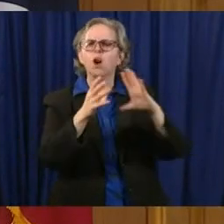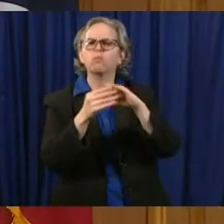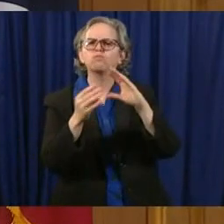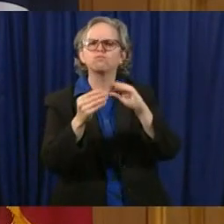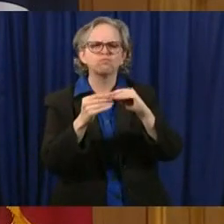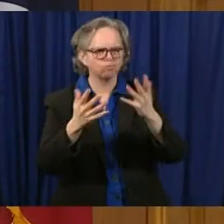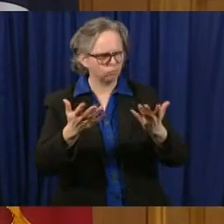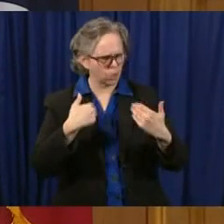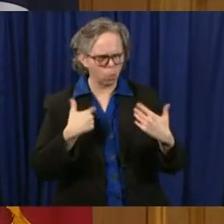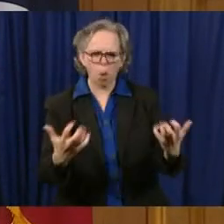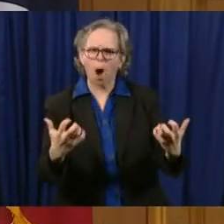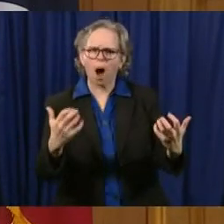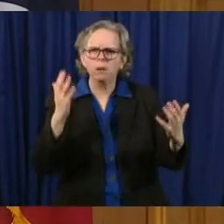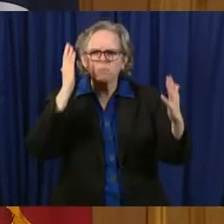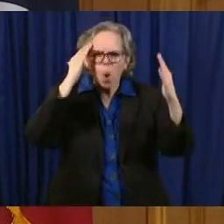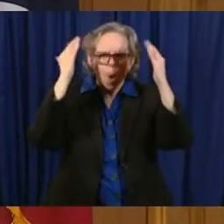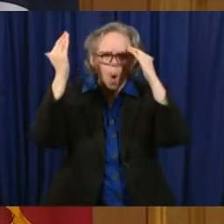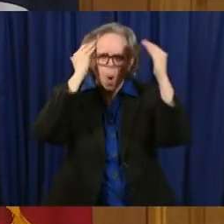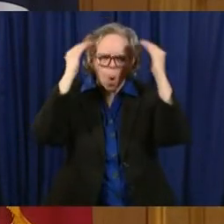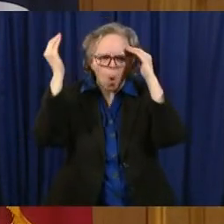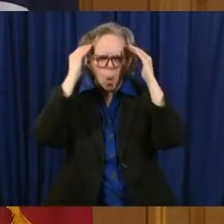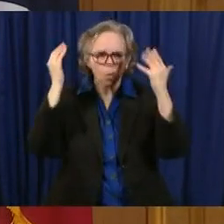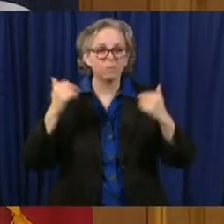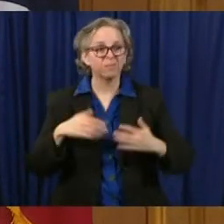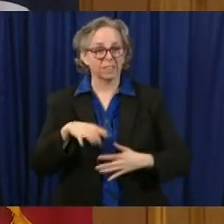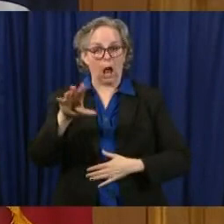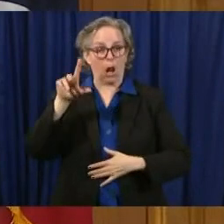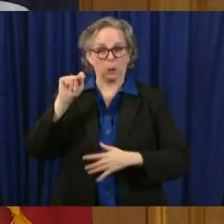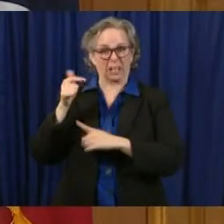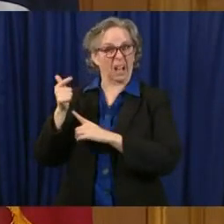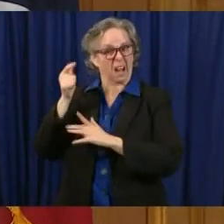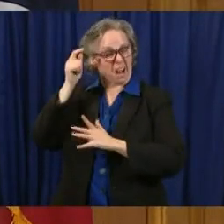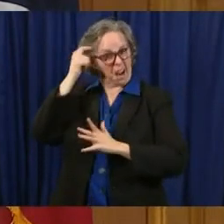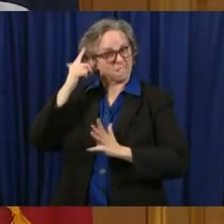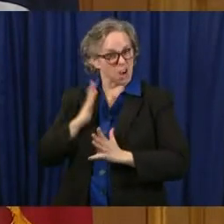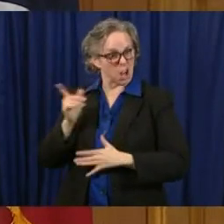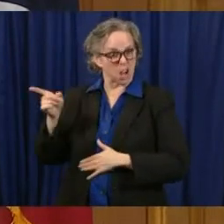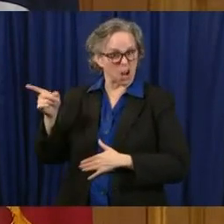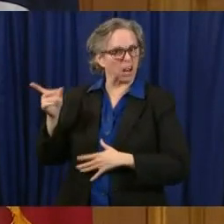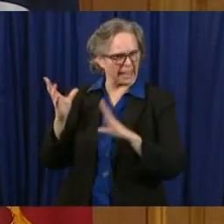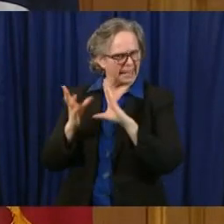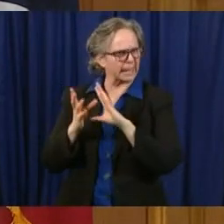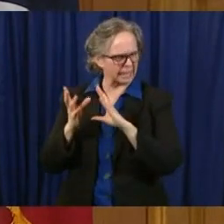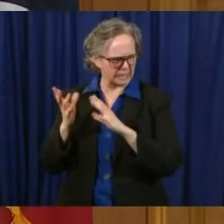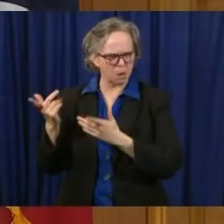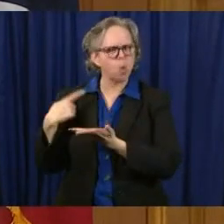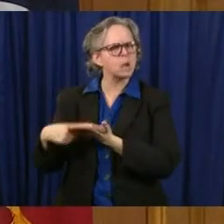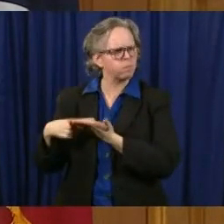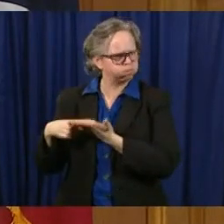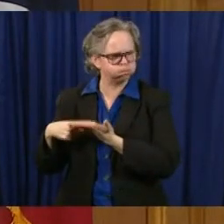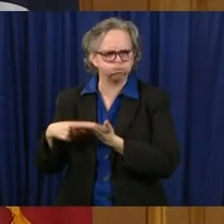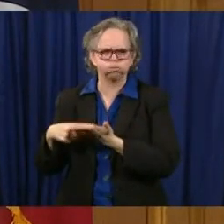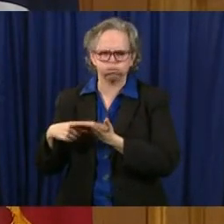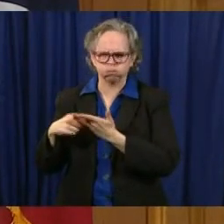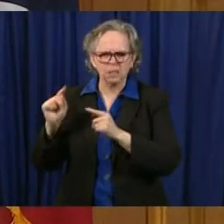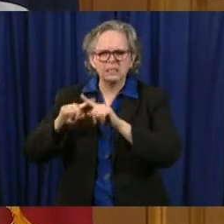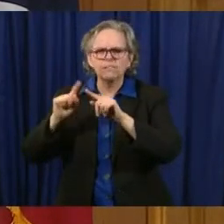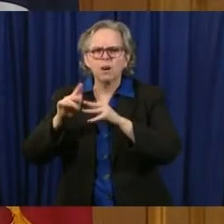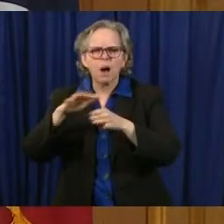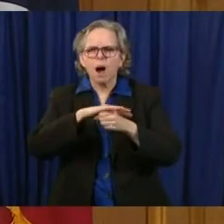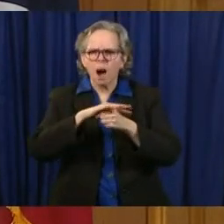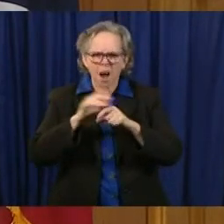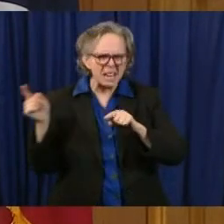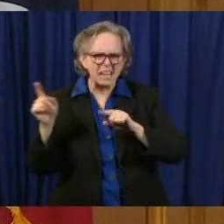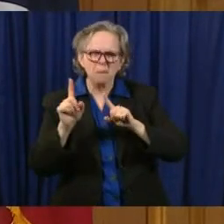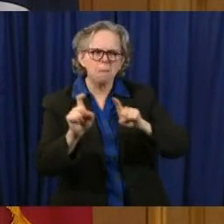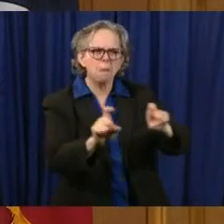piece of information. I know the Lieutenant Governor was on at the request of Senator Huffman, was on the